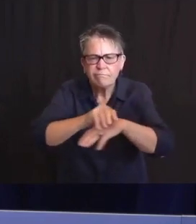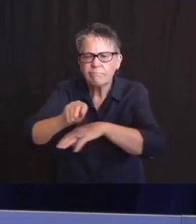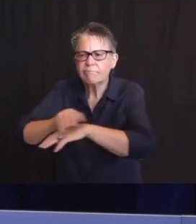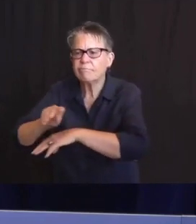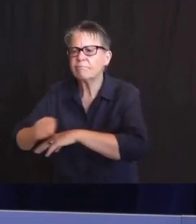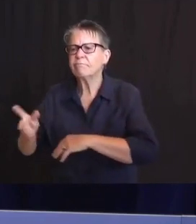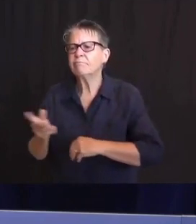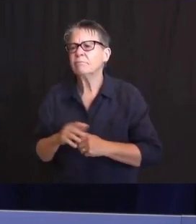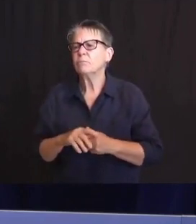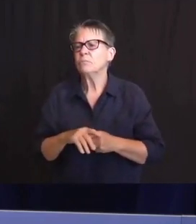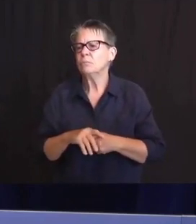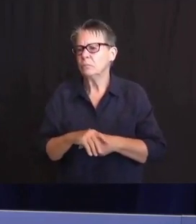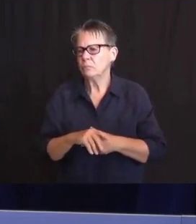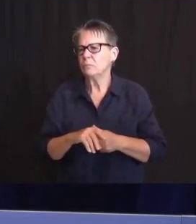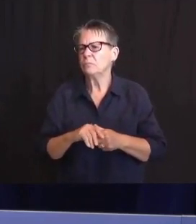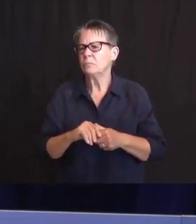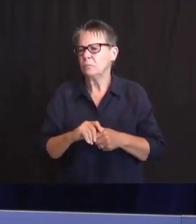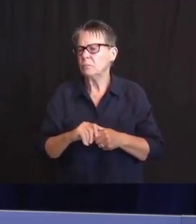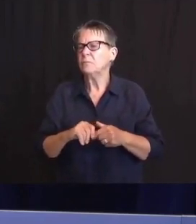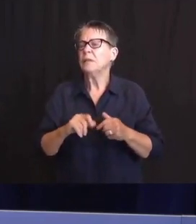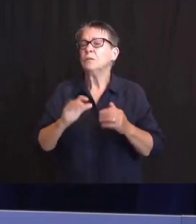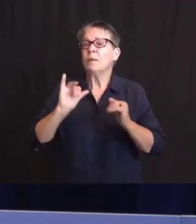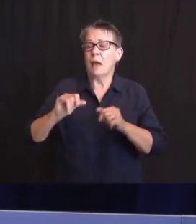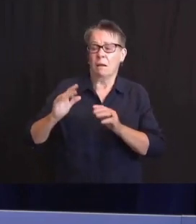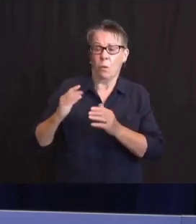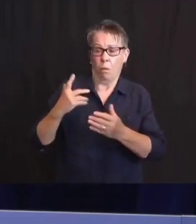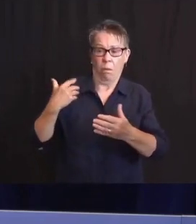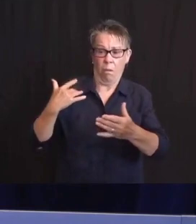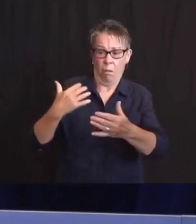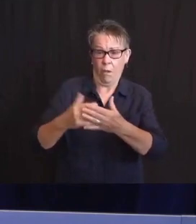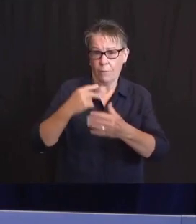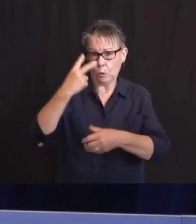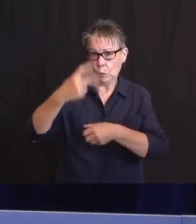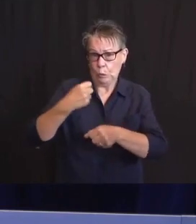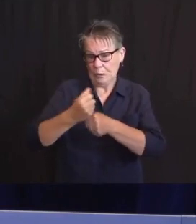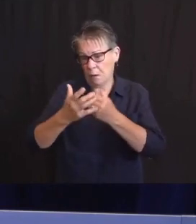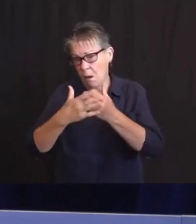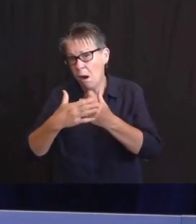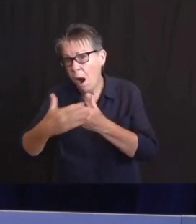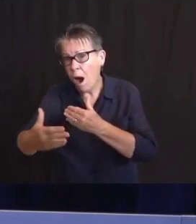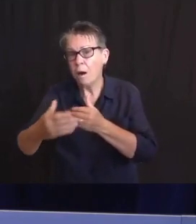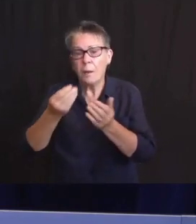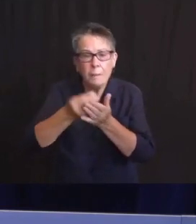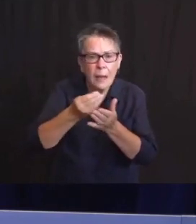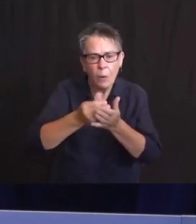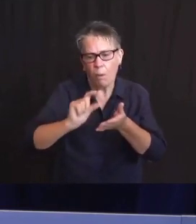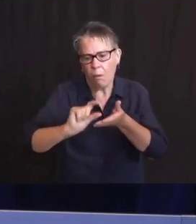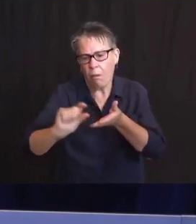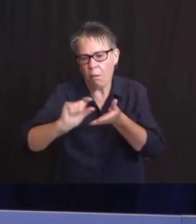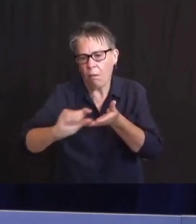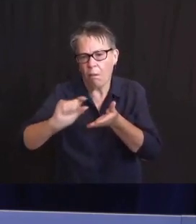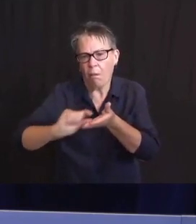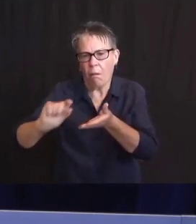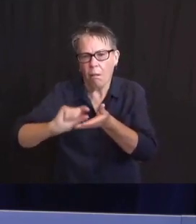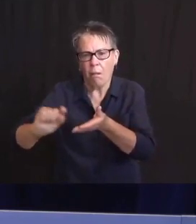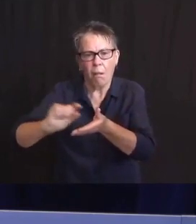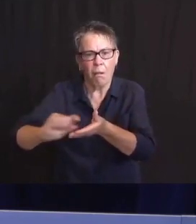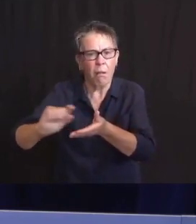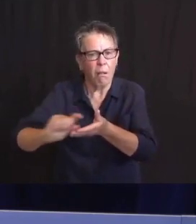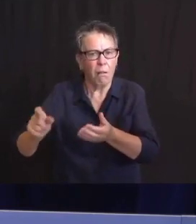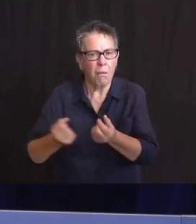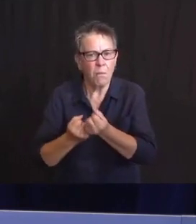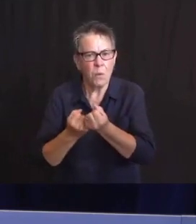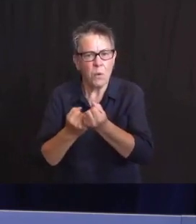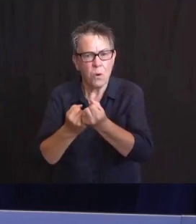will provide health departments with more resources to identify, track, and respond to local outbreaks